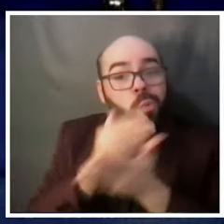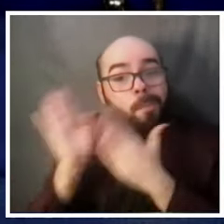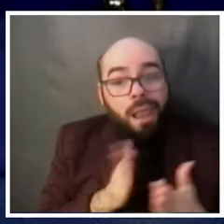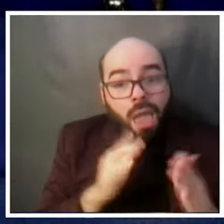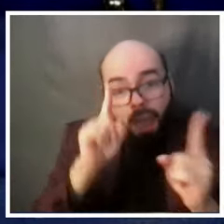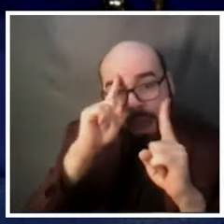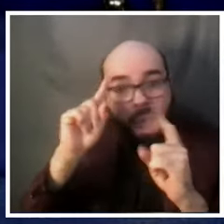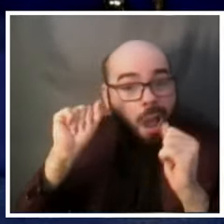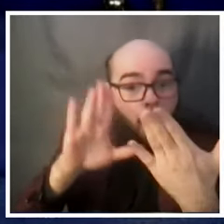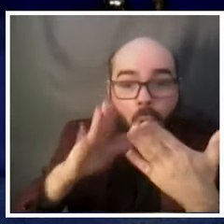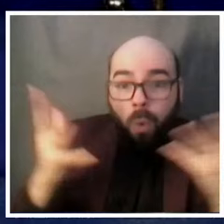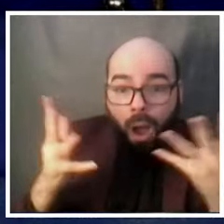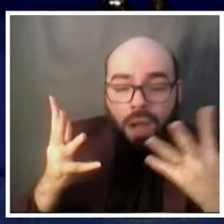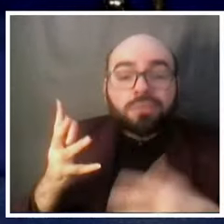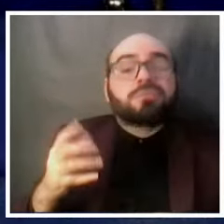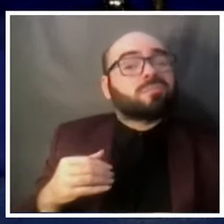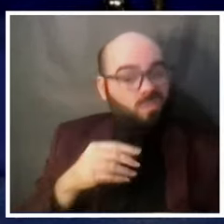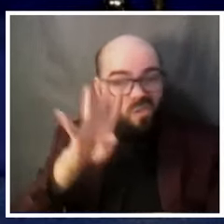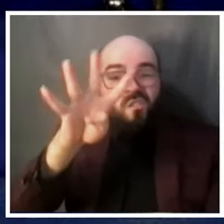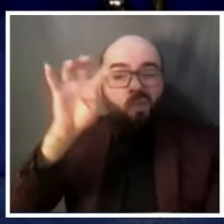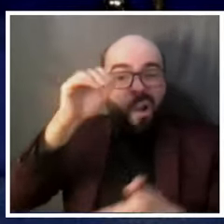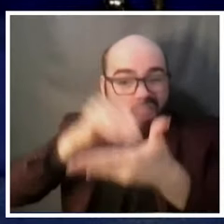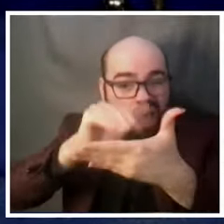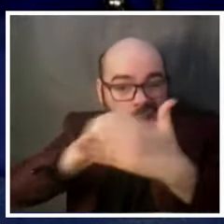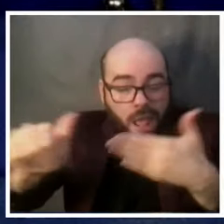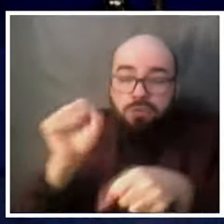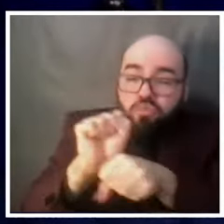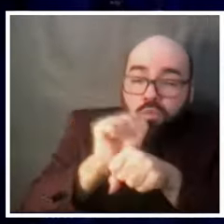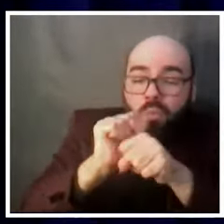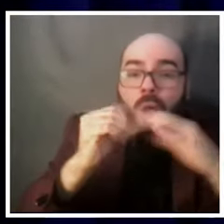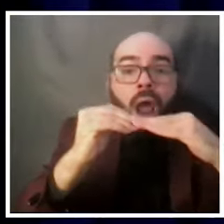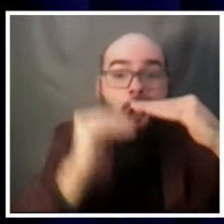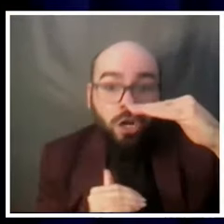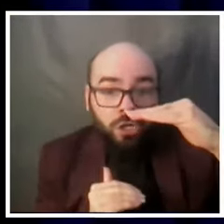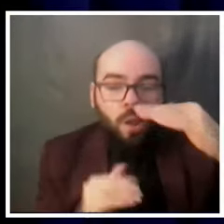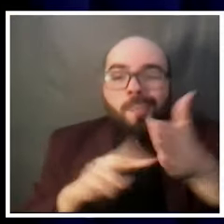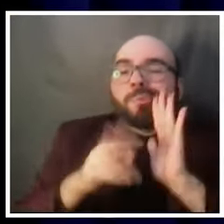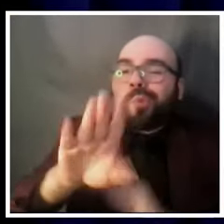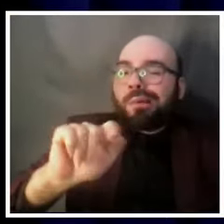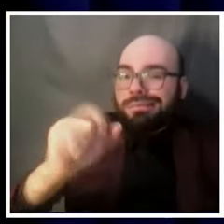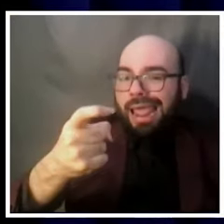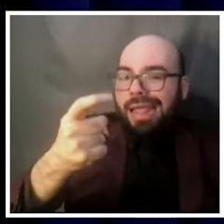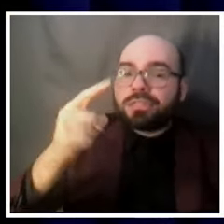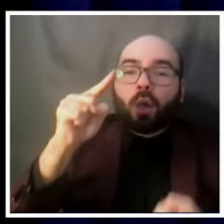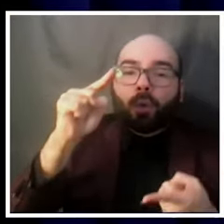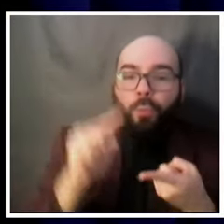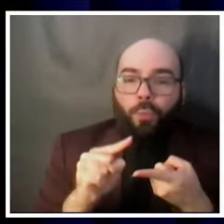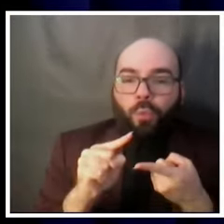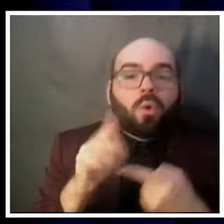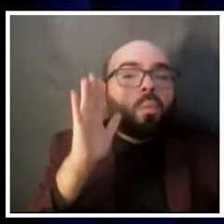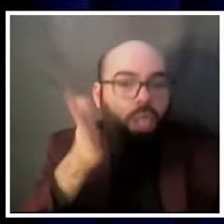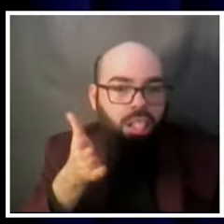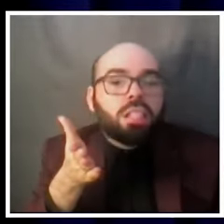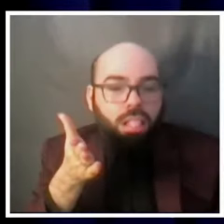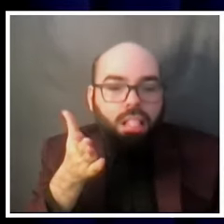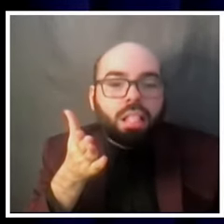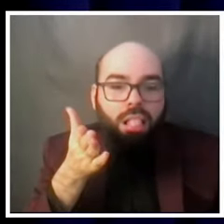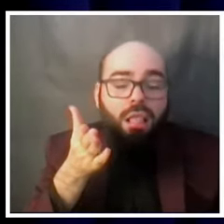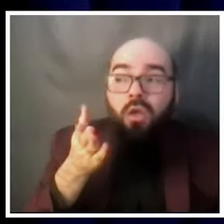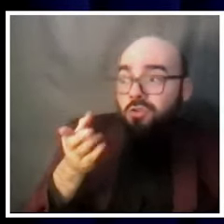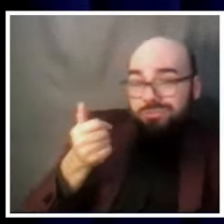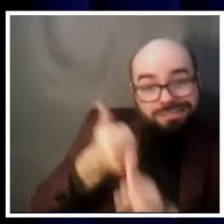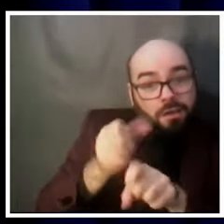make $400,000. I never did. But they're not going to pay an extra penny in federal taxes.